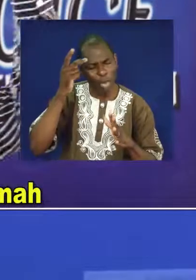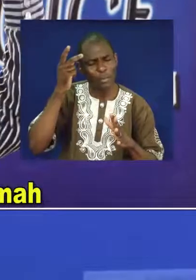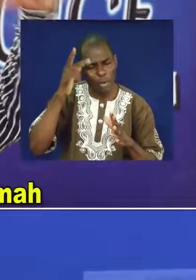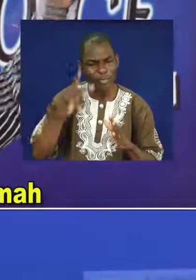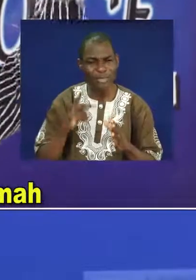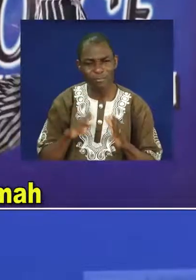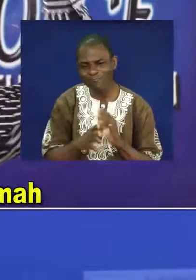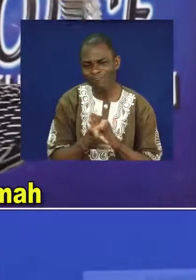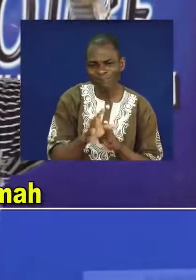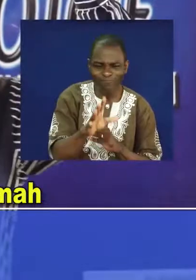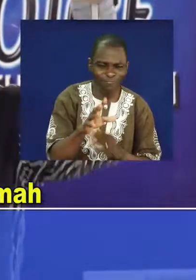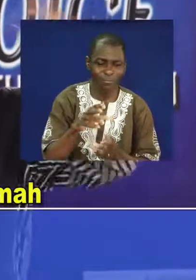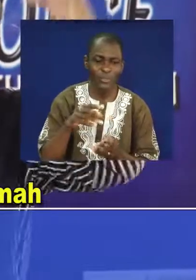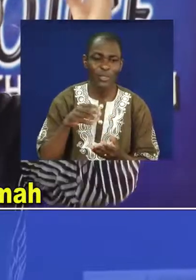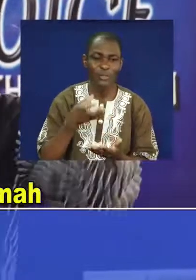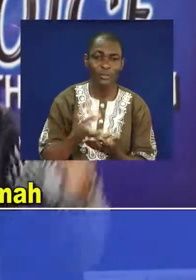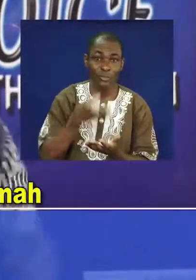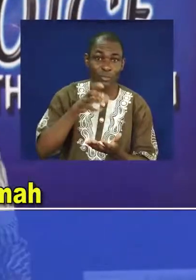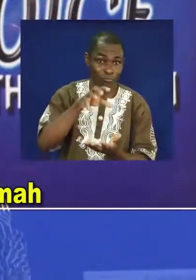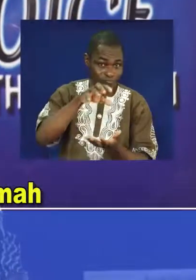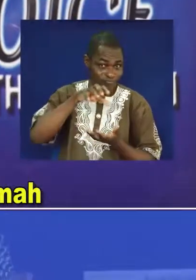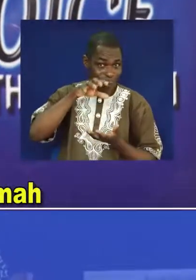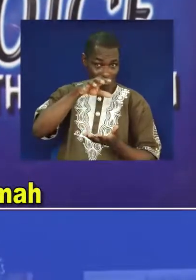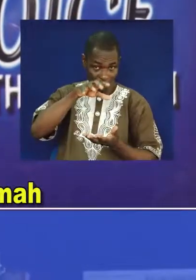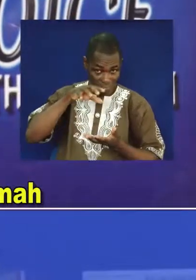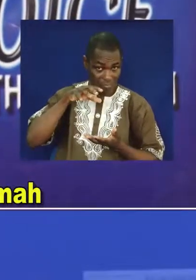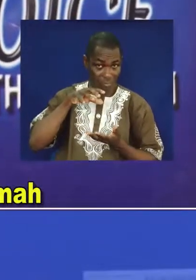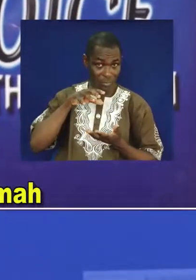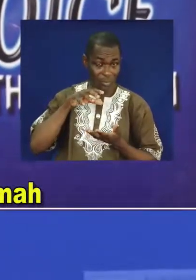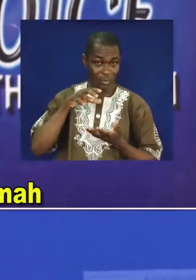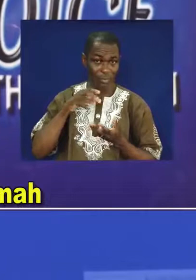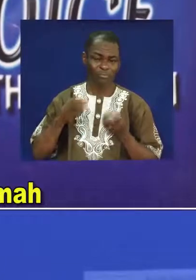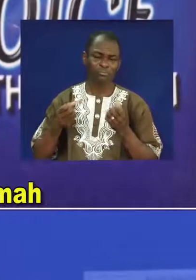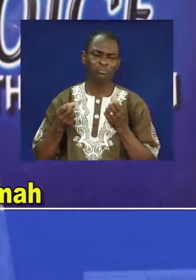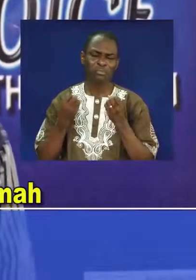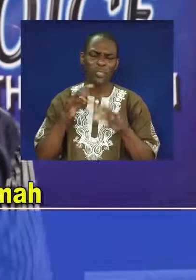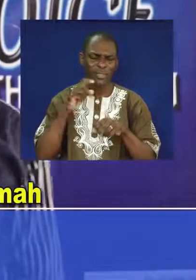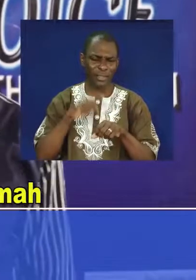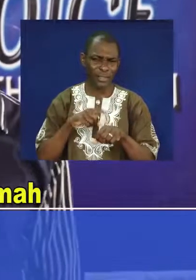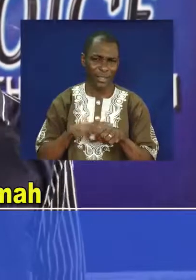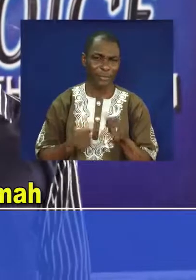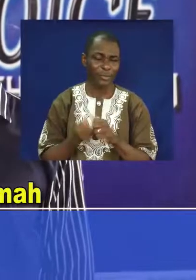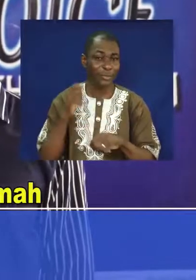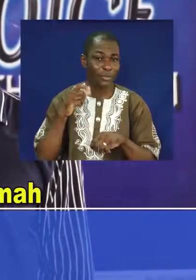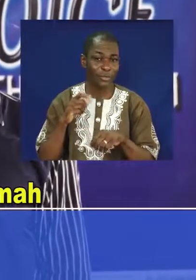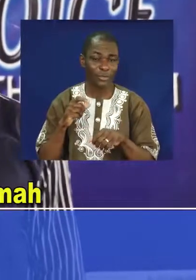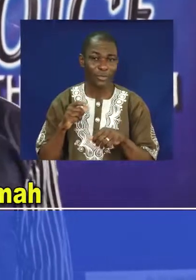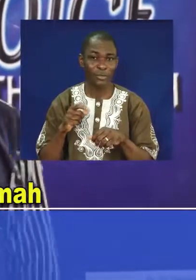Obia, what I care more positive for dinner, cheap one home by the idea, no, yachin at two. You betching at two, a bit of woo, a